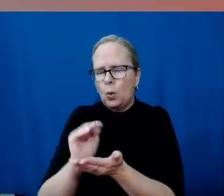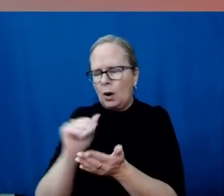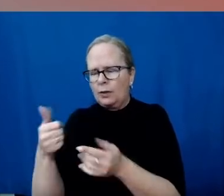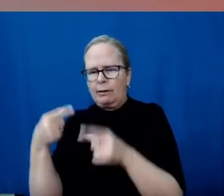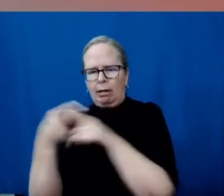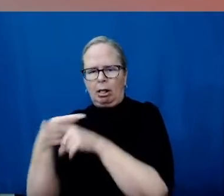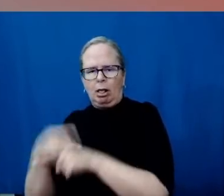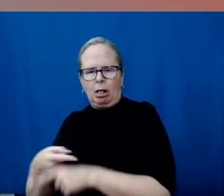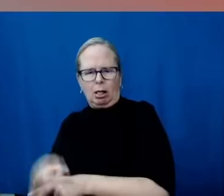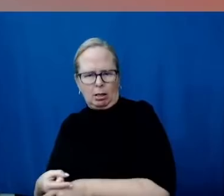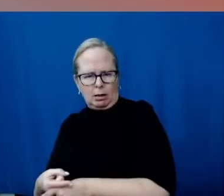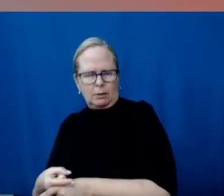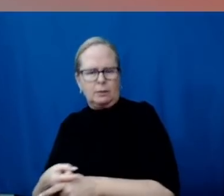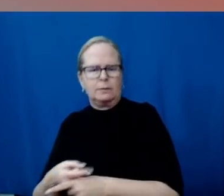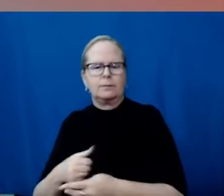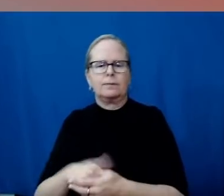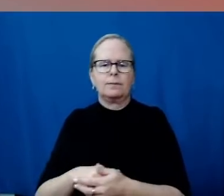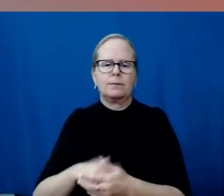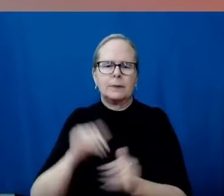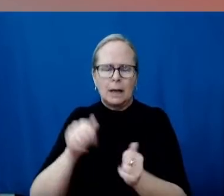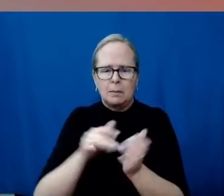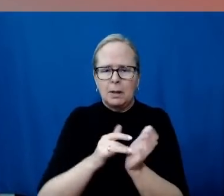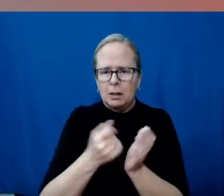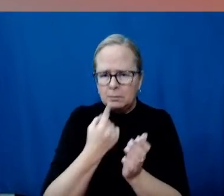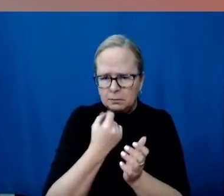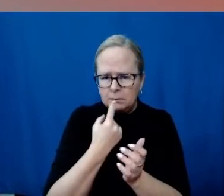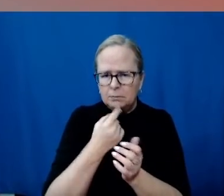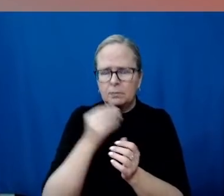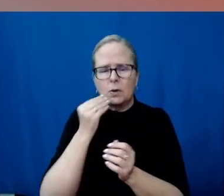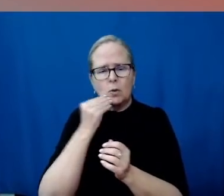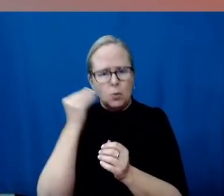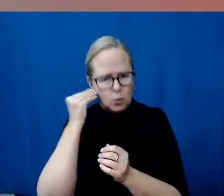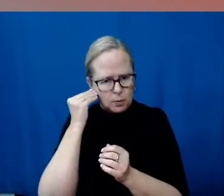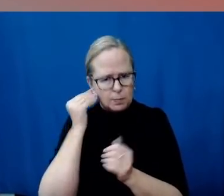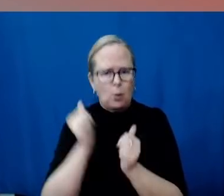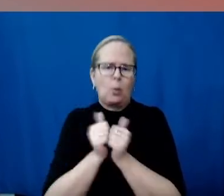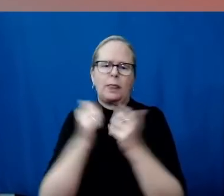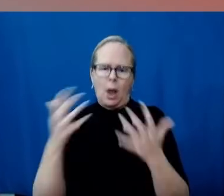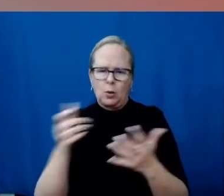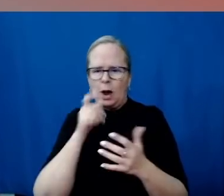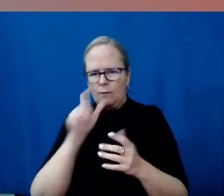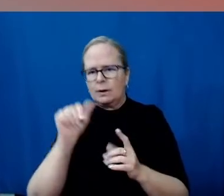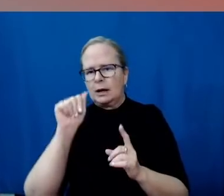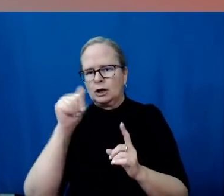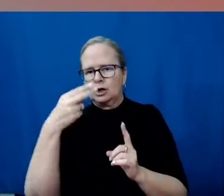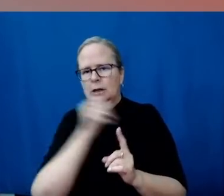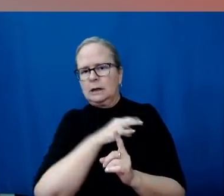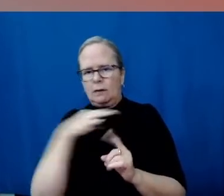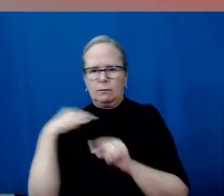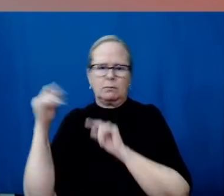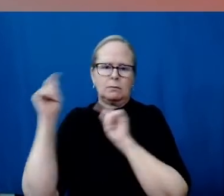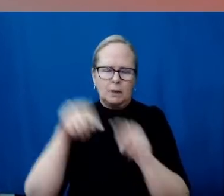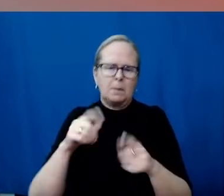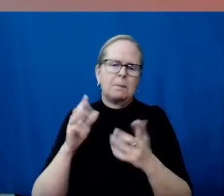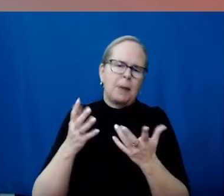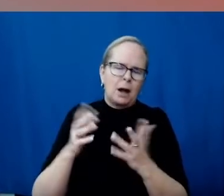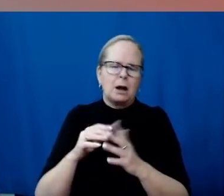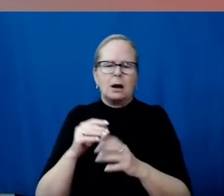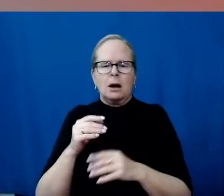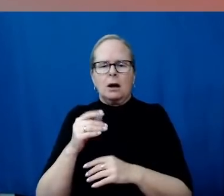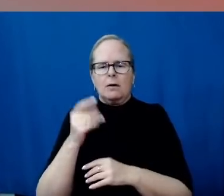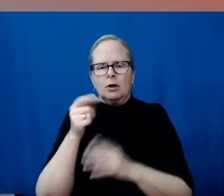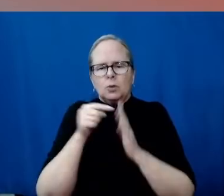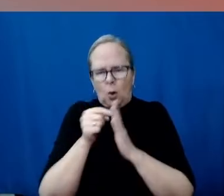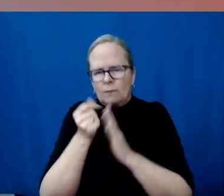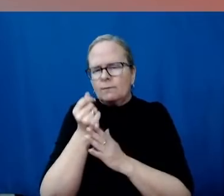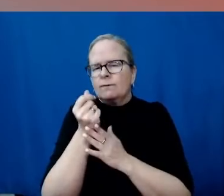home without the help of an AHS staffer. So those are other options, and they've been shown to in a small